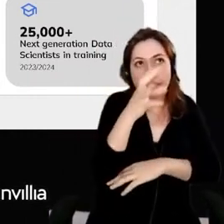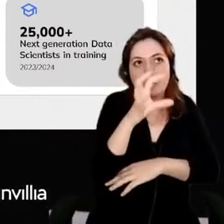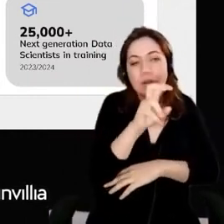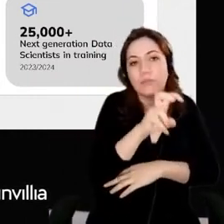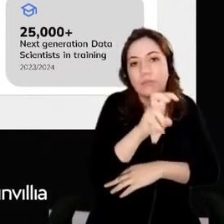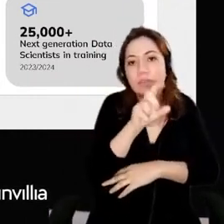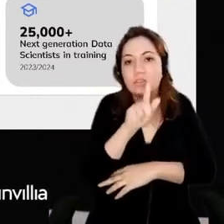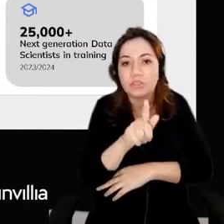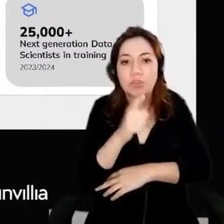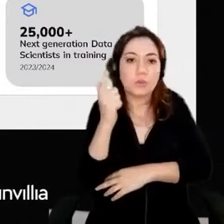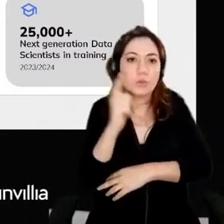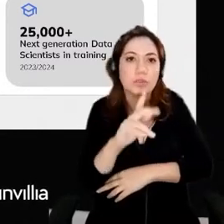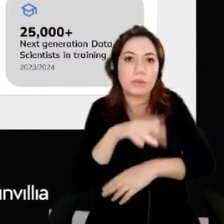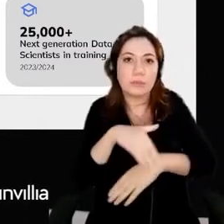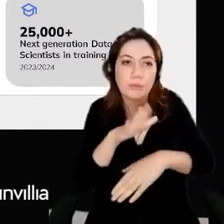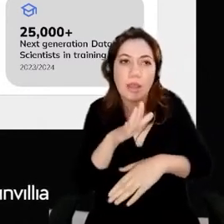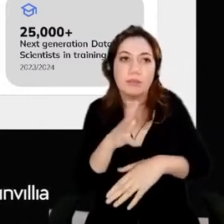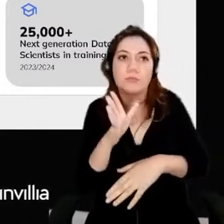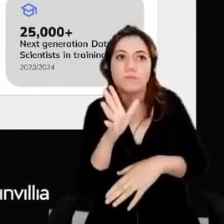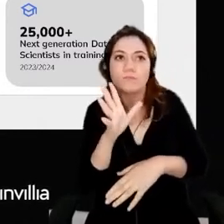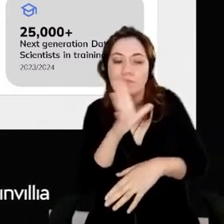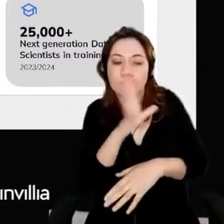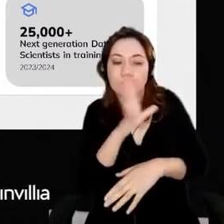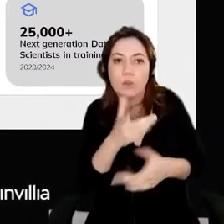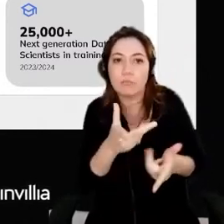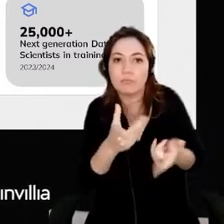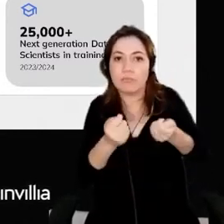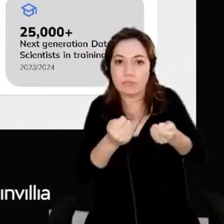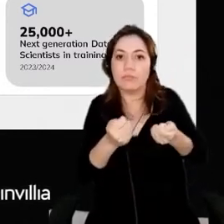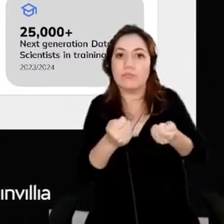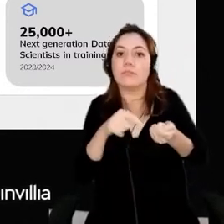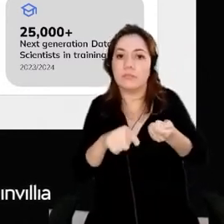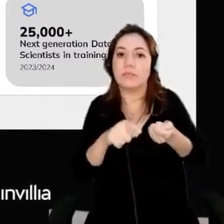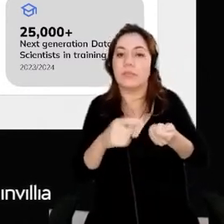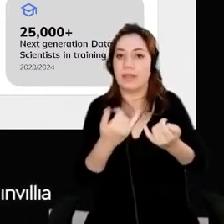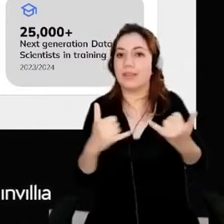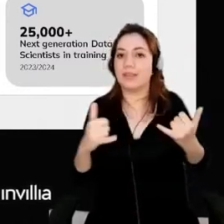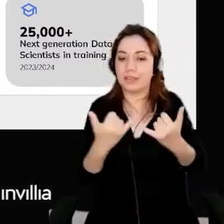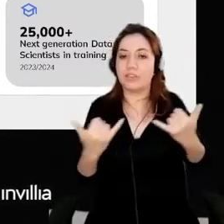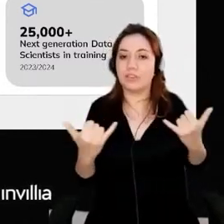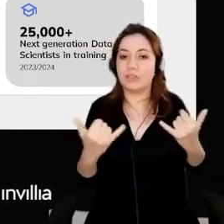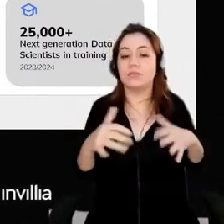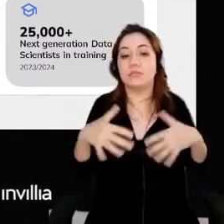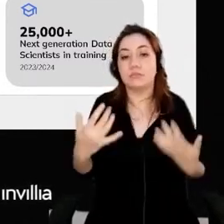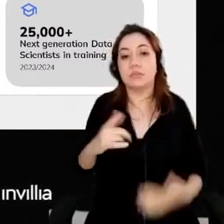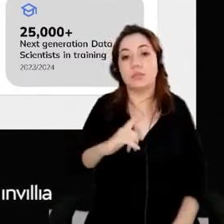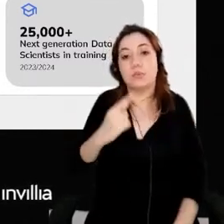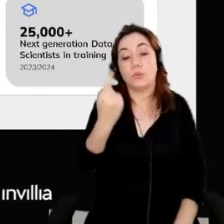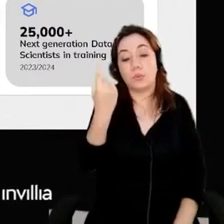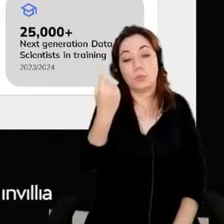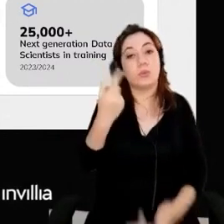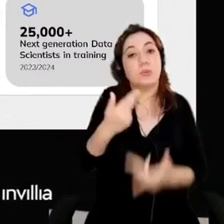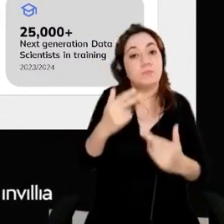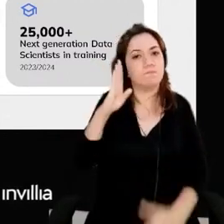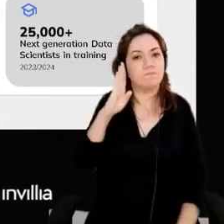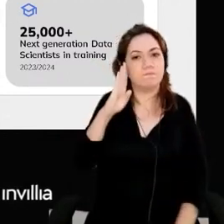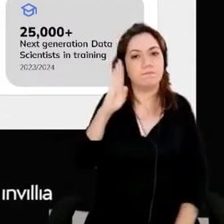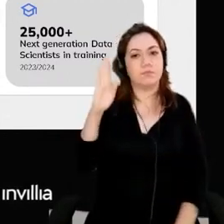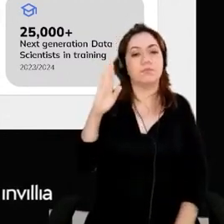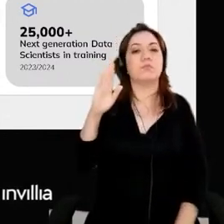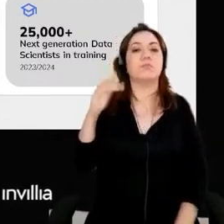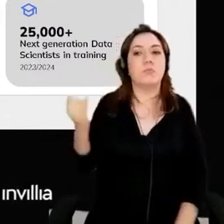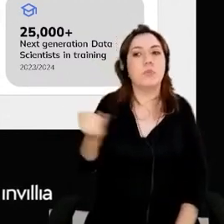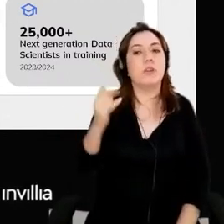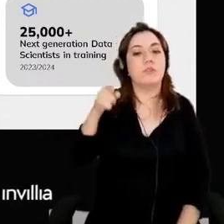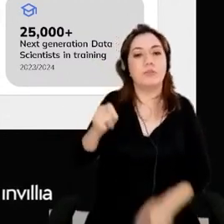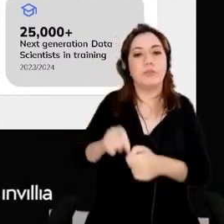reduce energy. One of the key things that we do at Sun is on the supply side of our business,